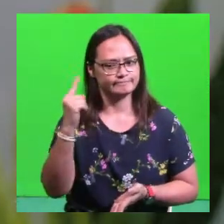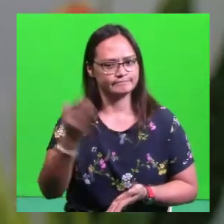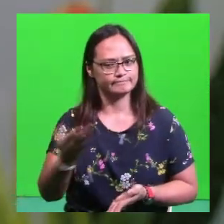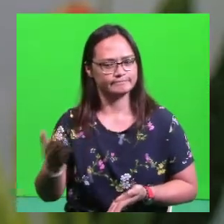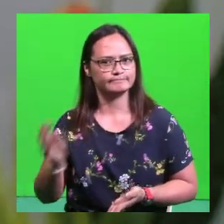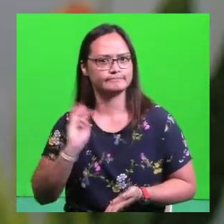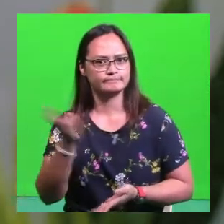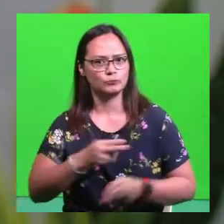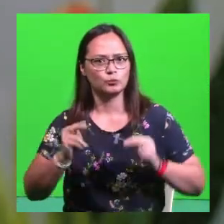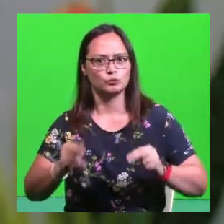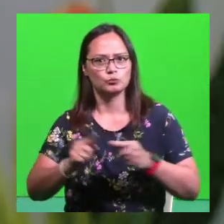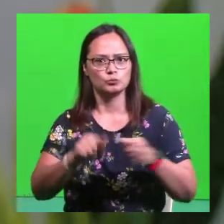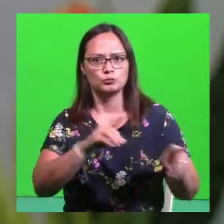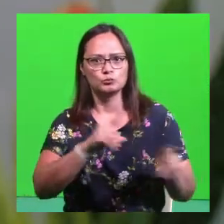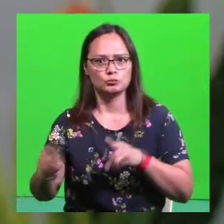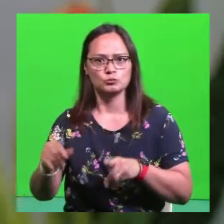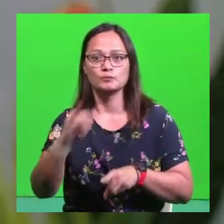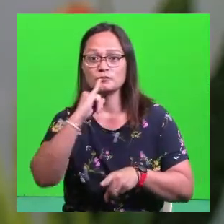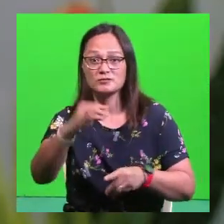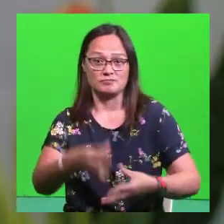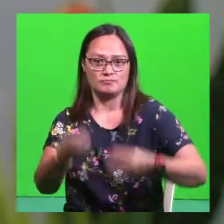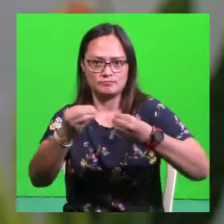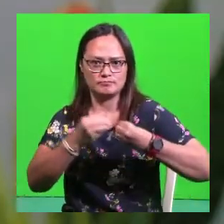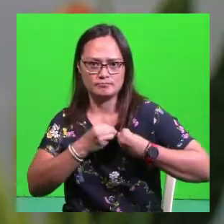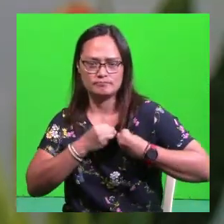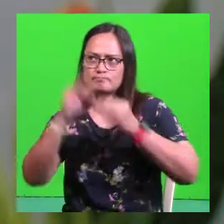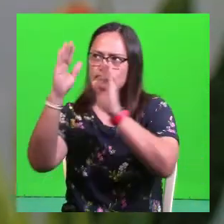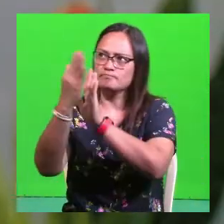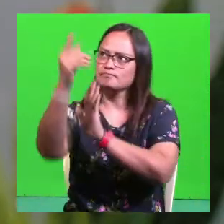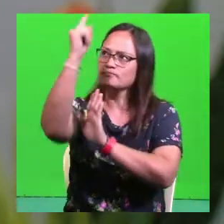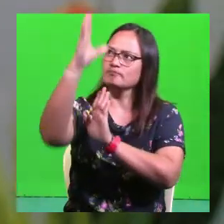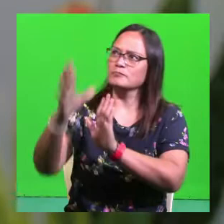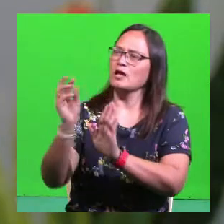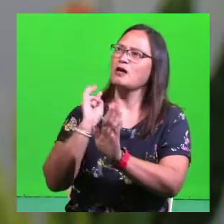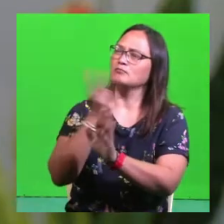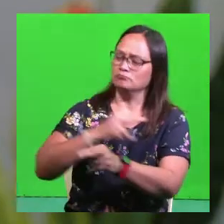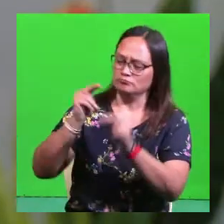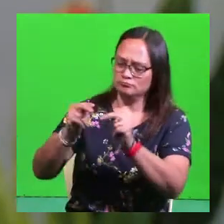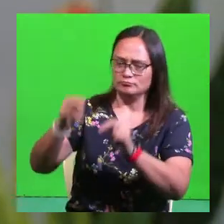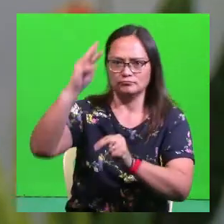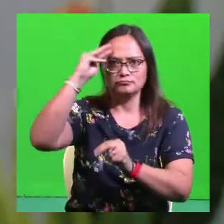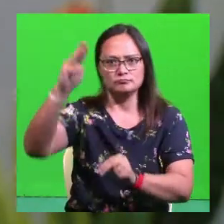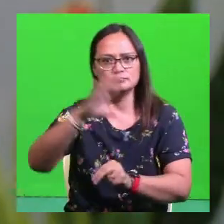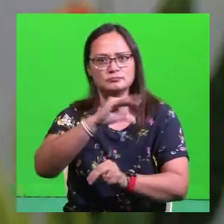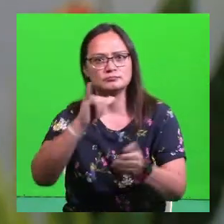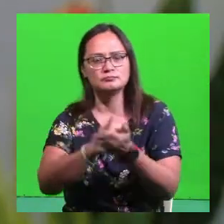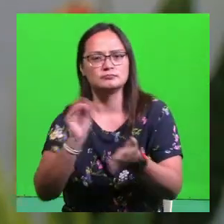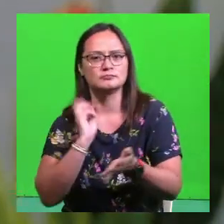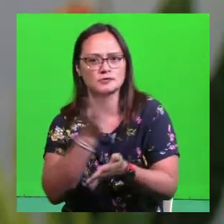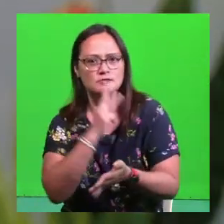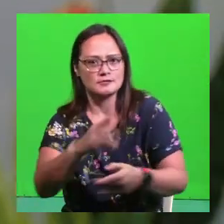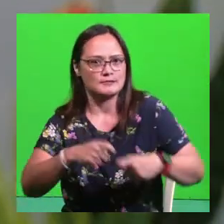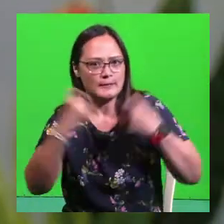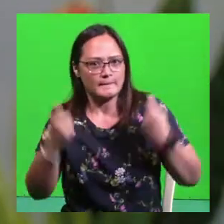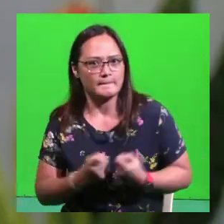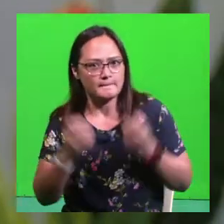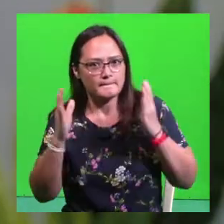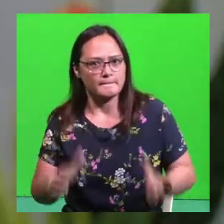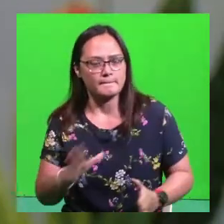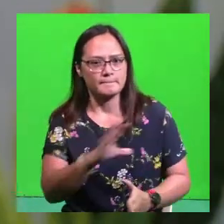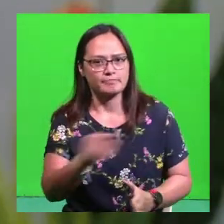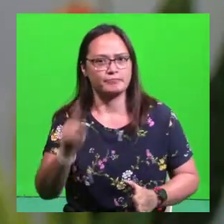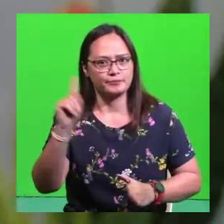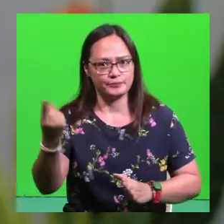only thing that we need to do is this, to admit before God that we need Him, that we are